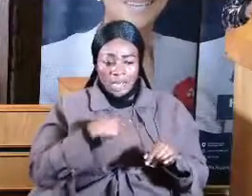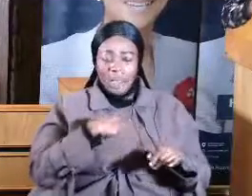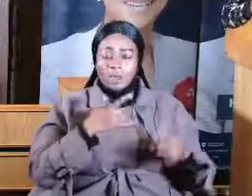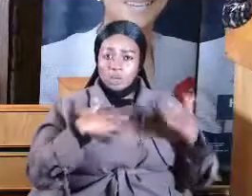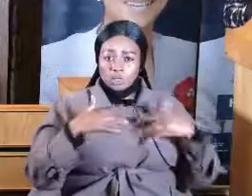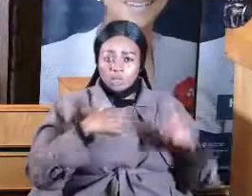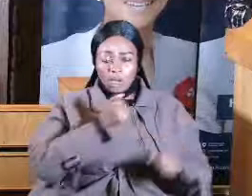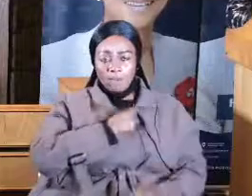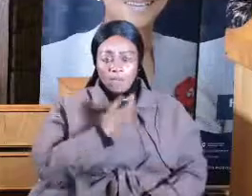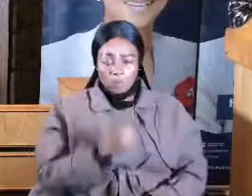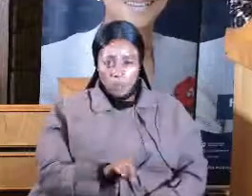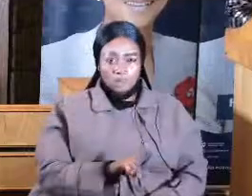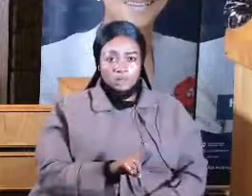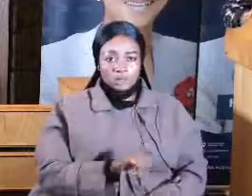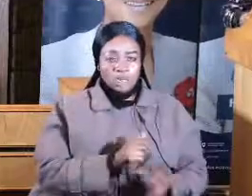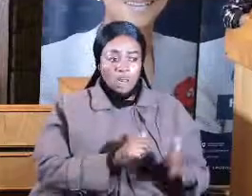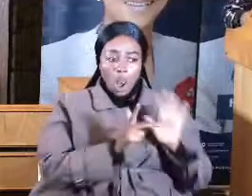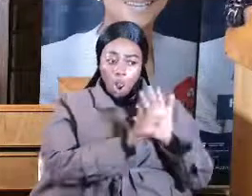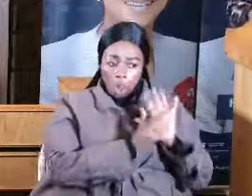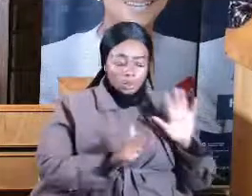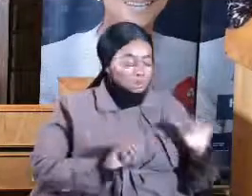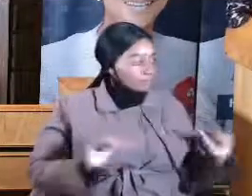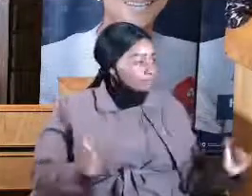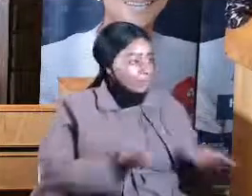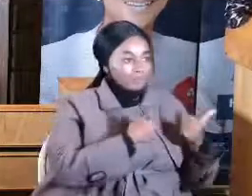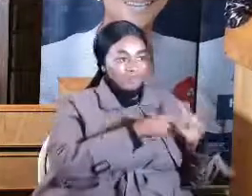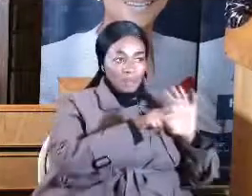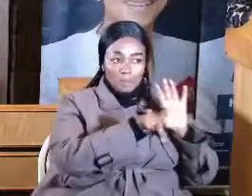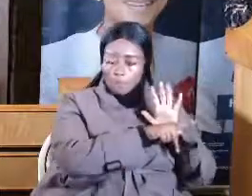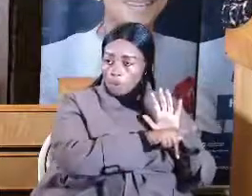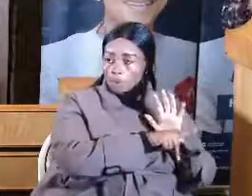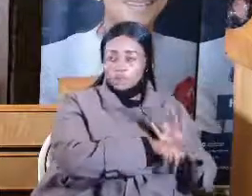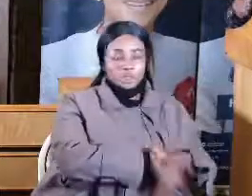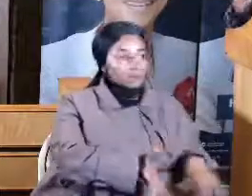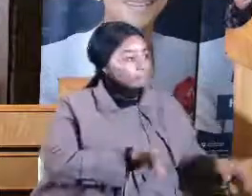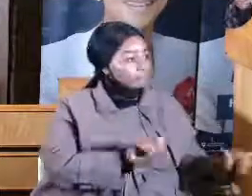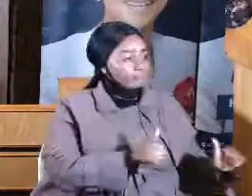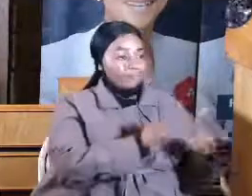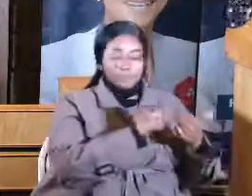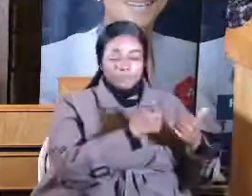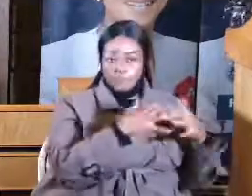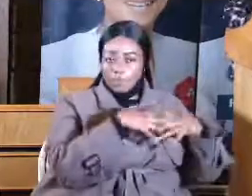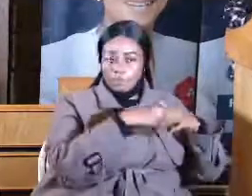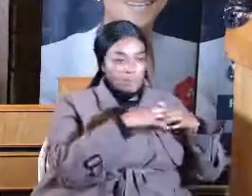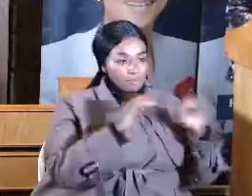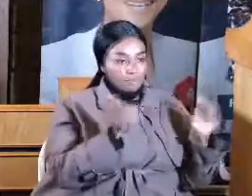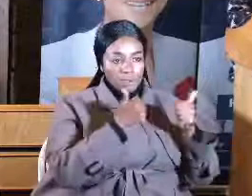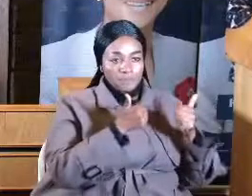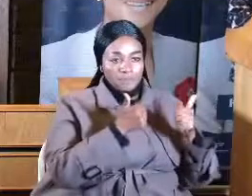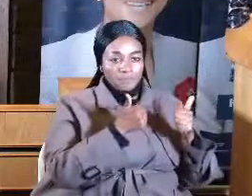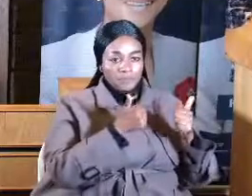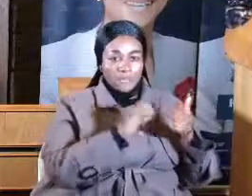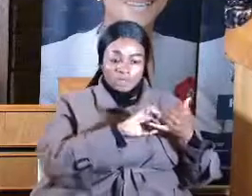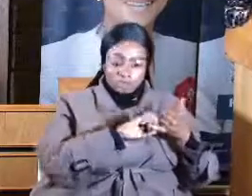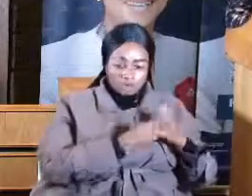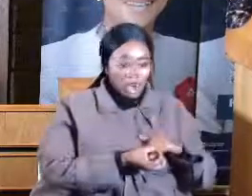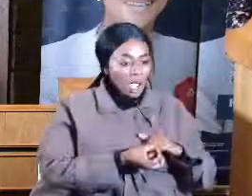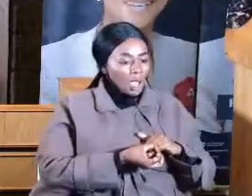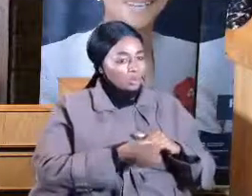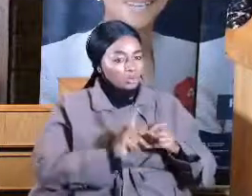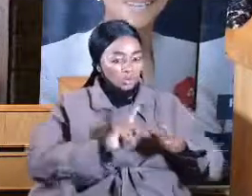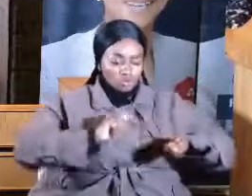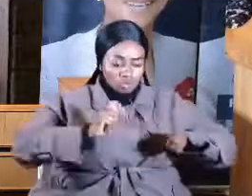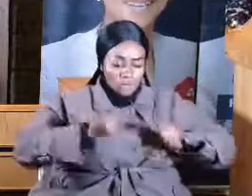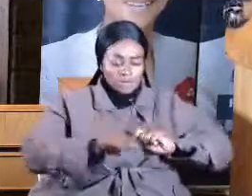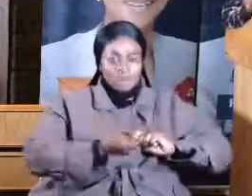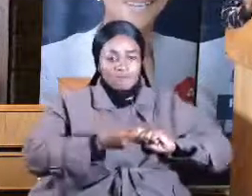is, we have the best laws in the country. Our policymakers are doing brilliant work. They are really trying to come up with the most